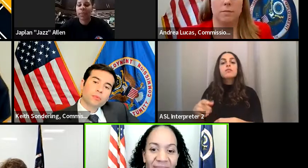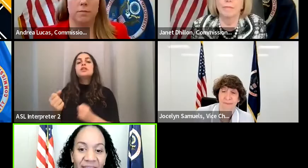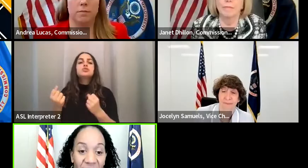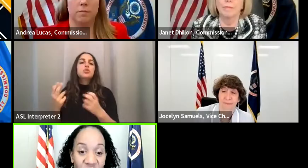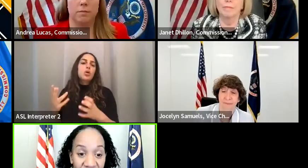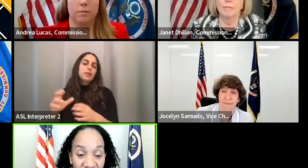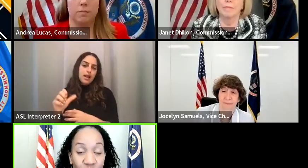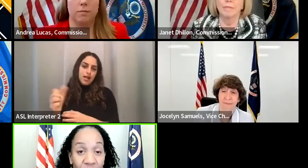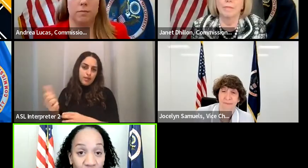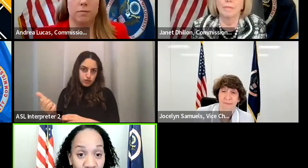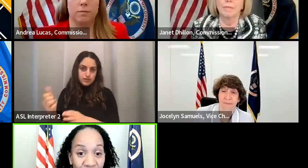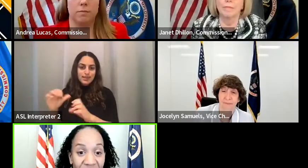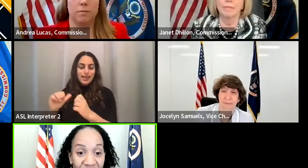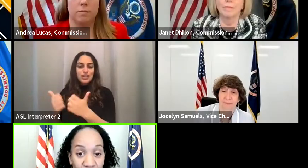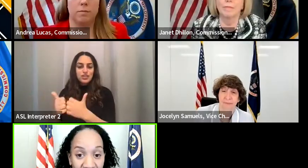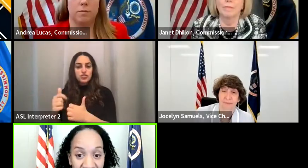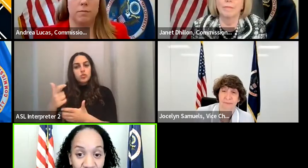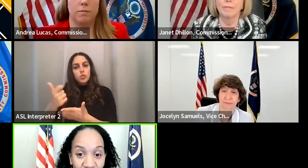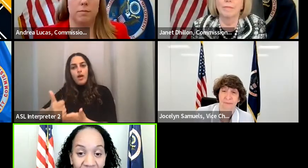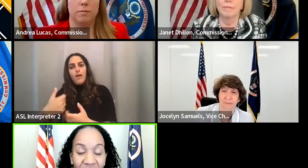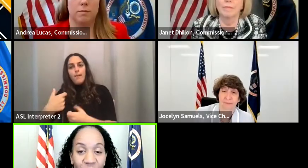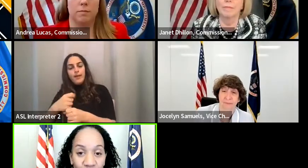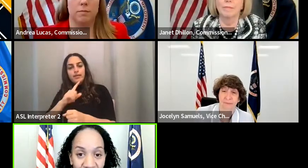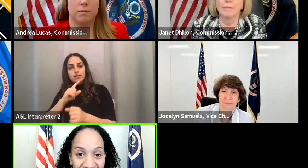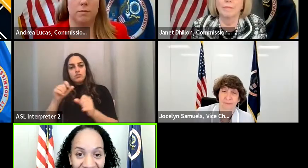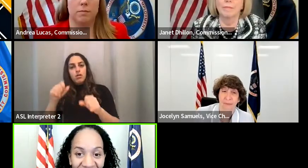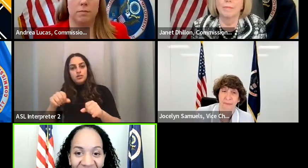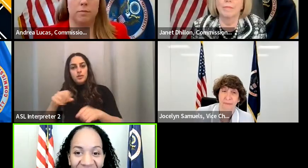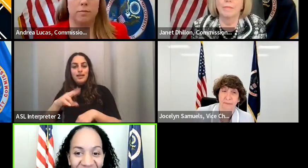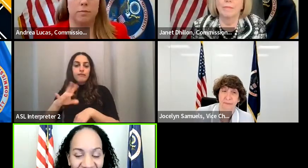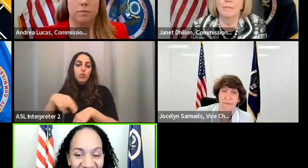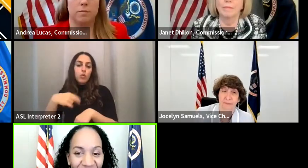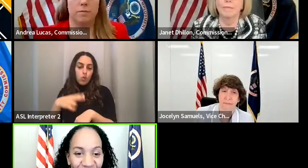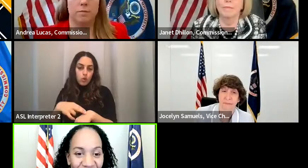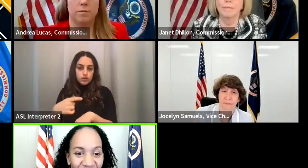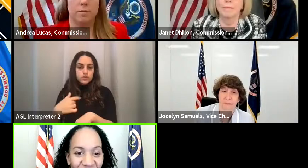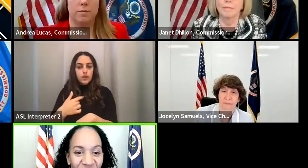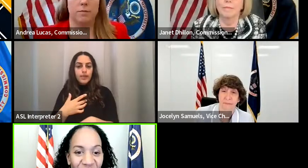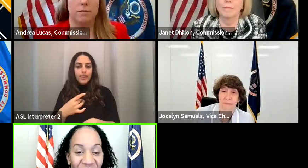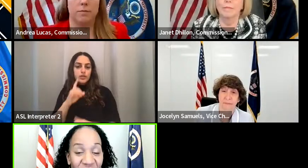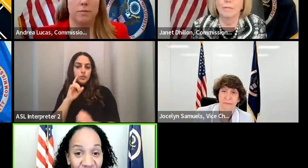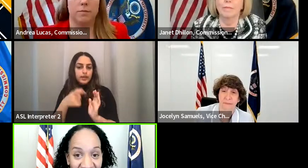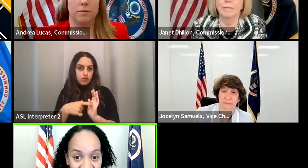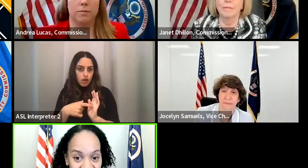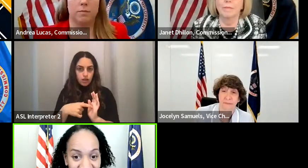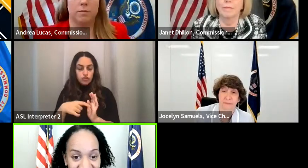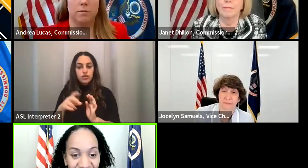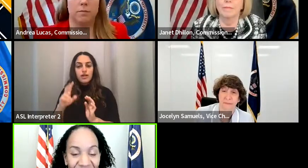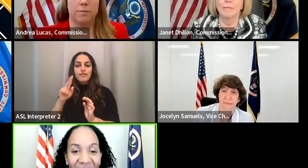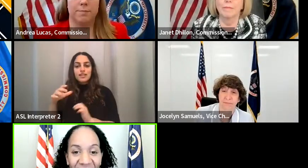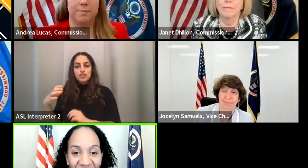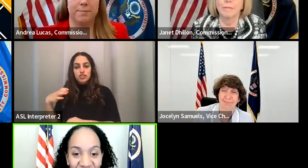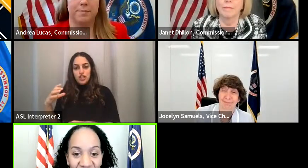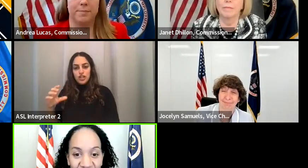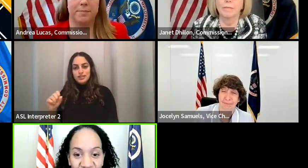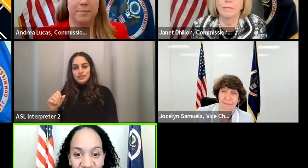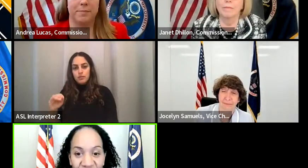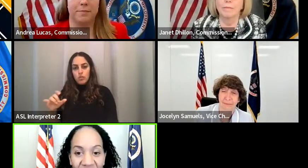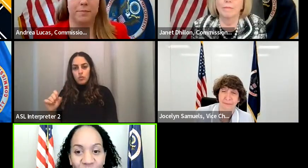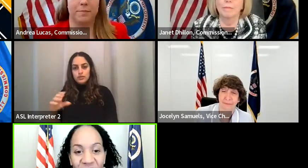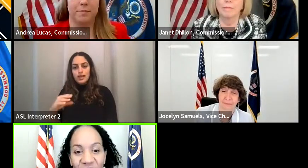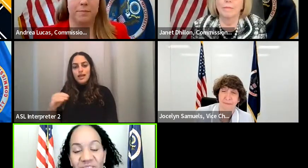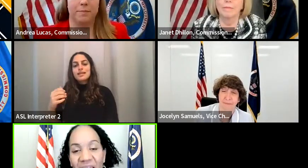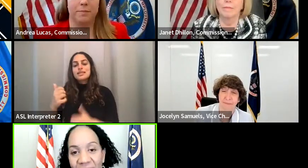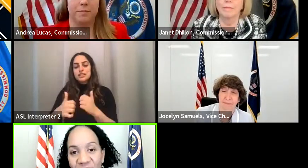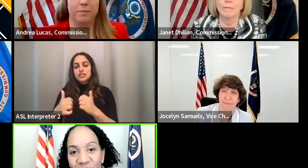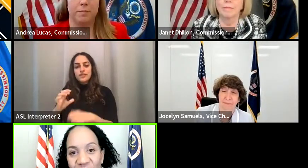others at the agency who helped make this possible and of course i'd like to acknowledge vice church and emuls and each of the commissioners